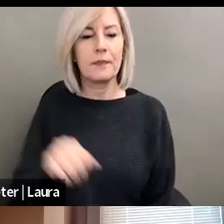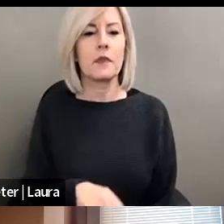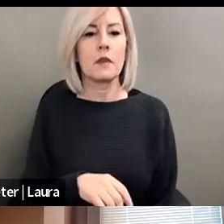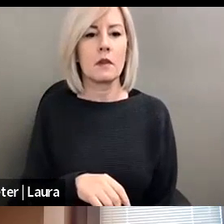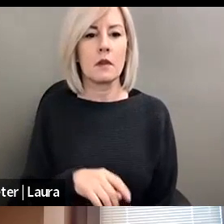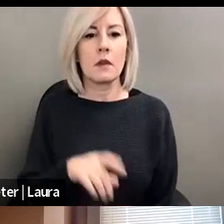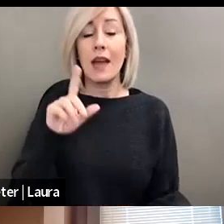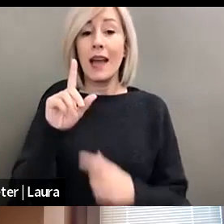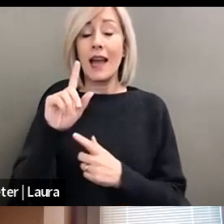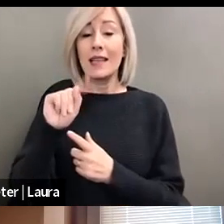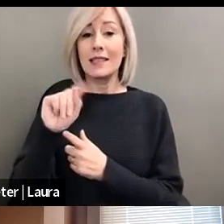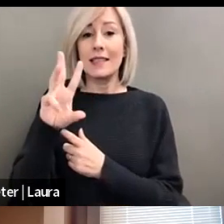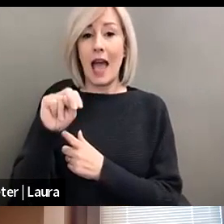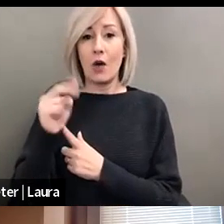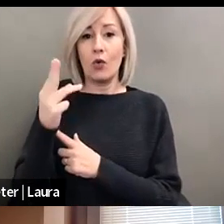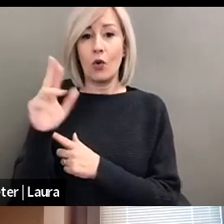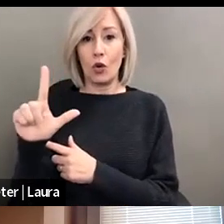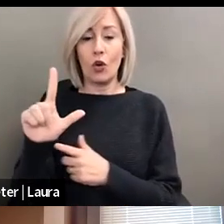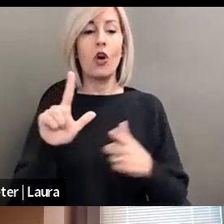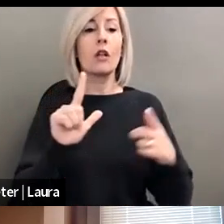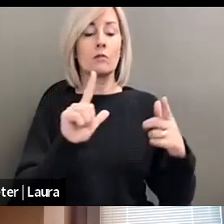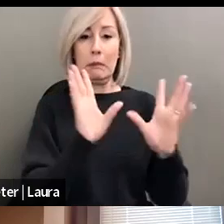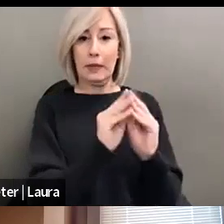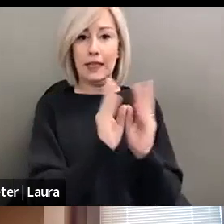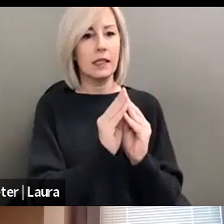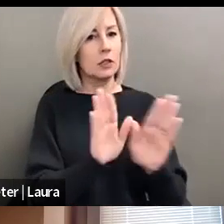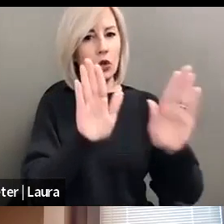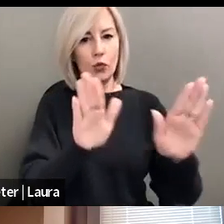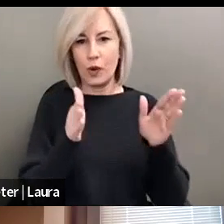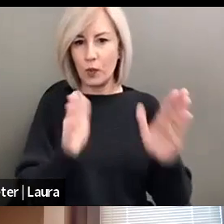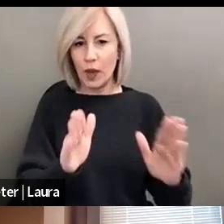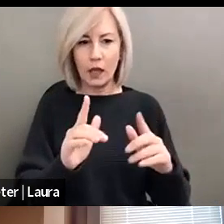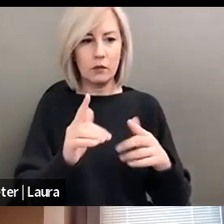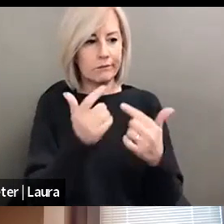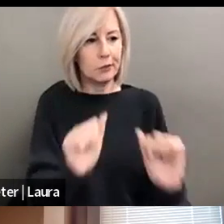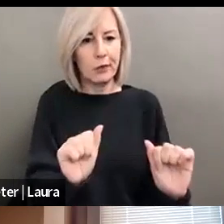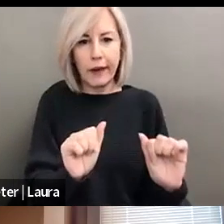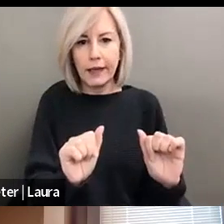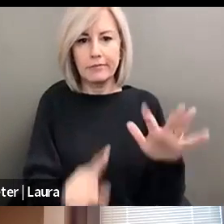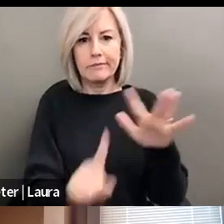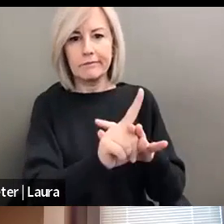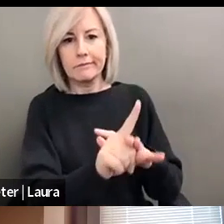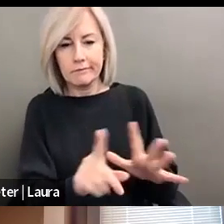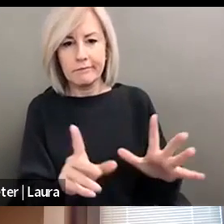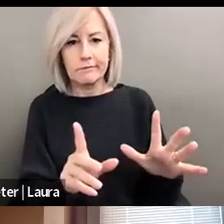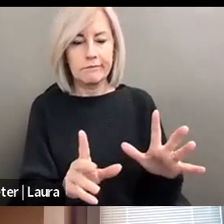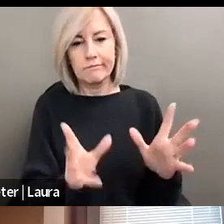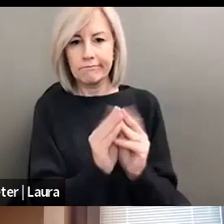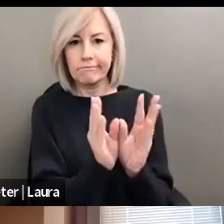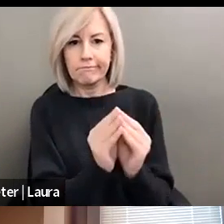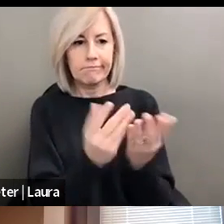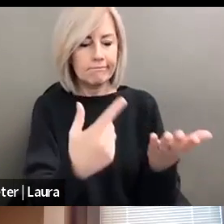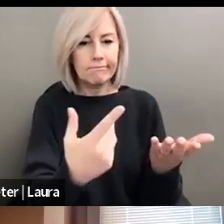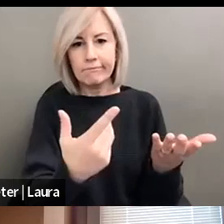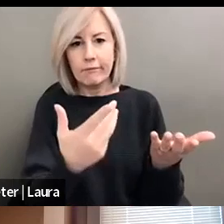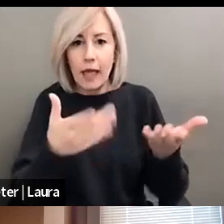town hall meetings are another great avenue that we try to have for folks to be able to